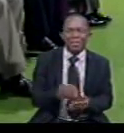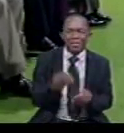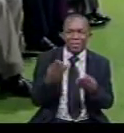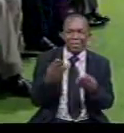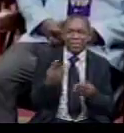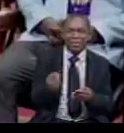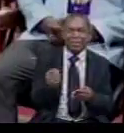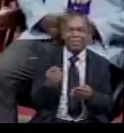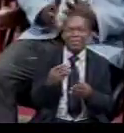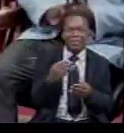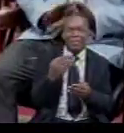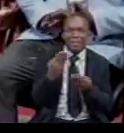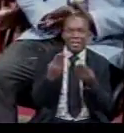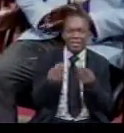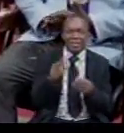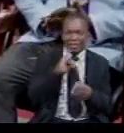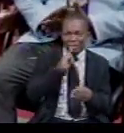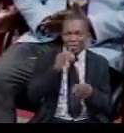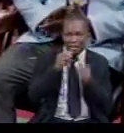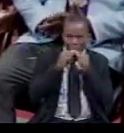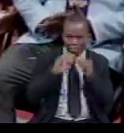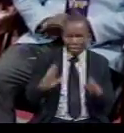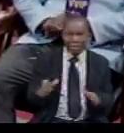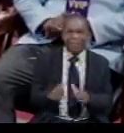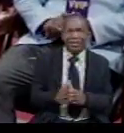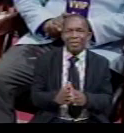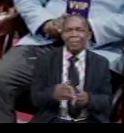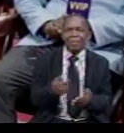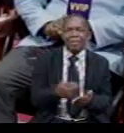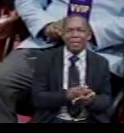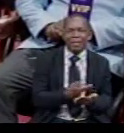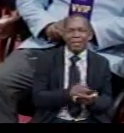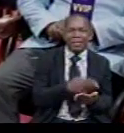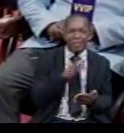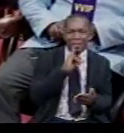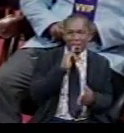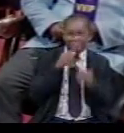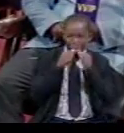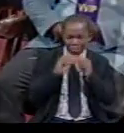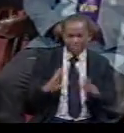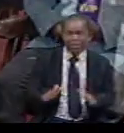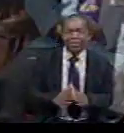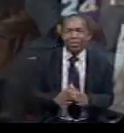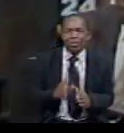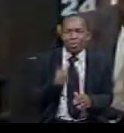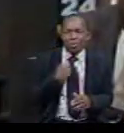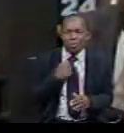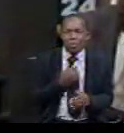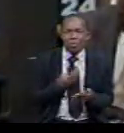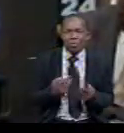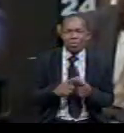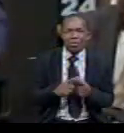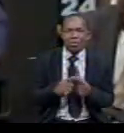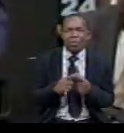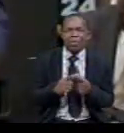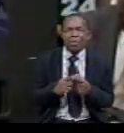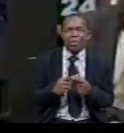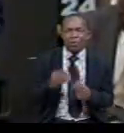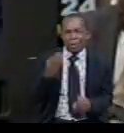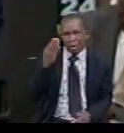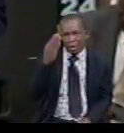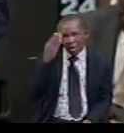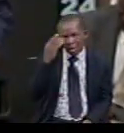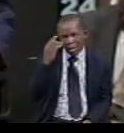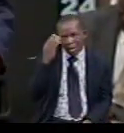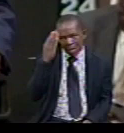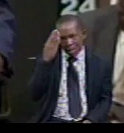is blessed. Ghana is blessed. We want to acknowledge the presence of these